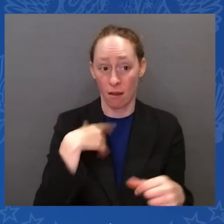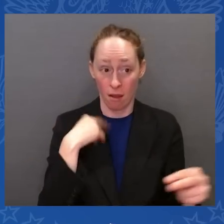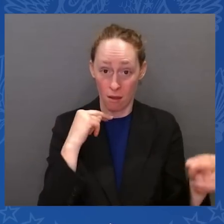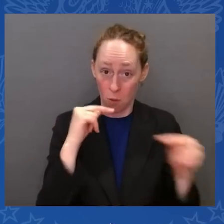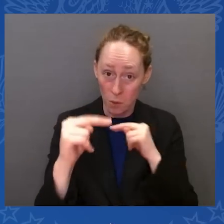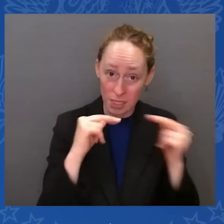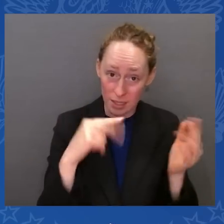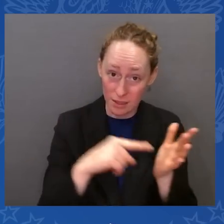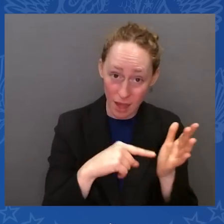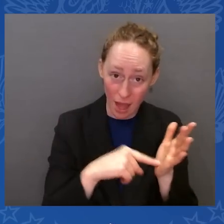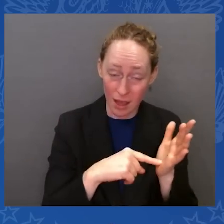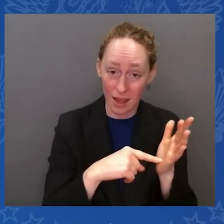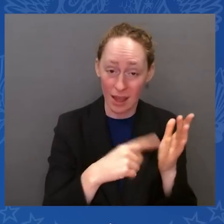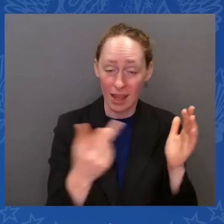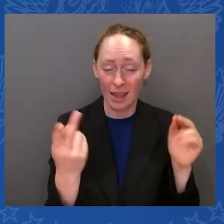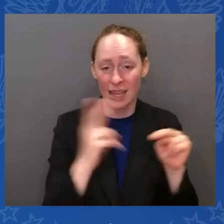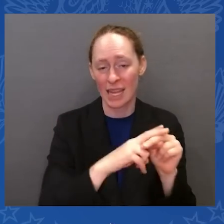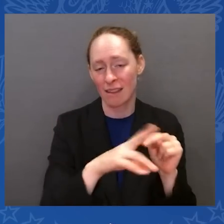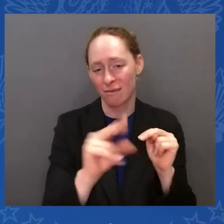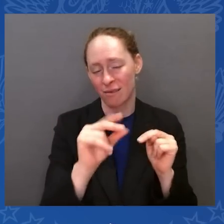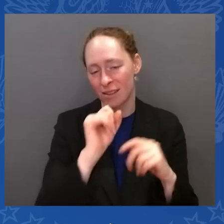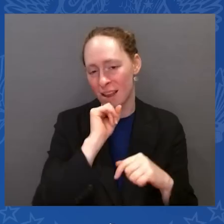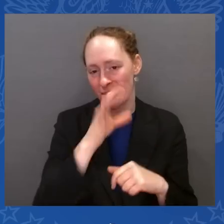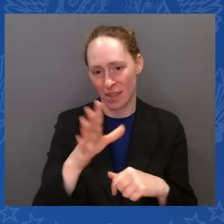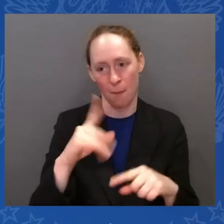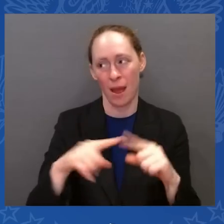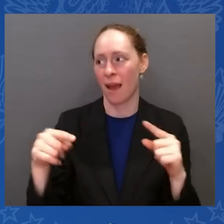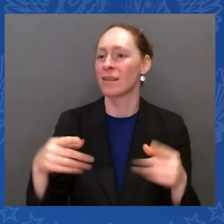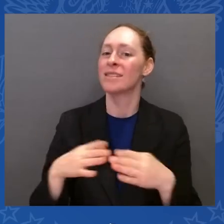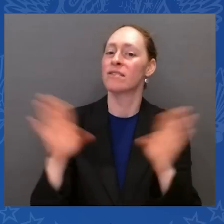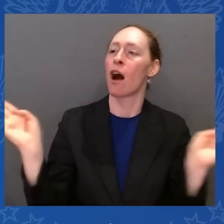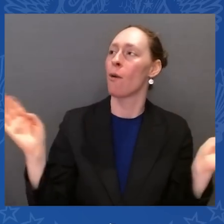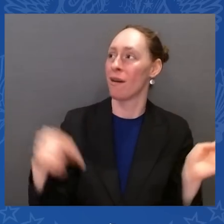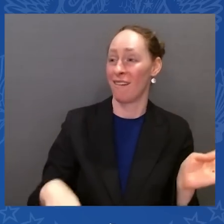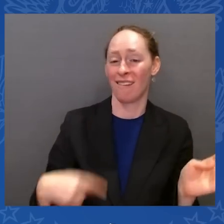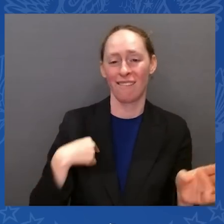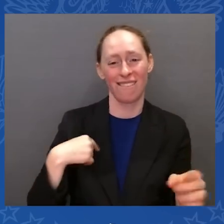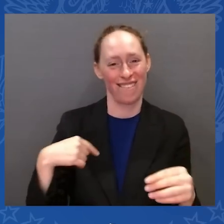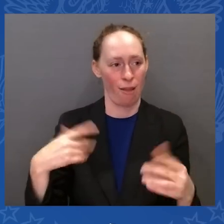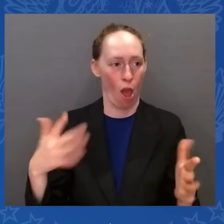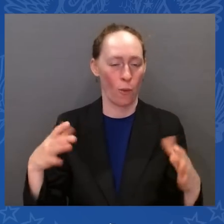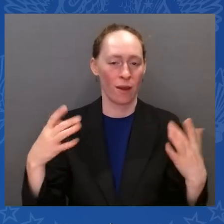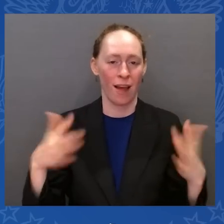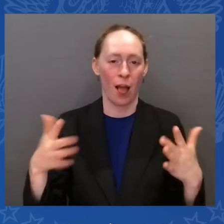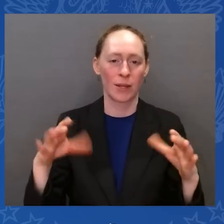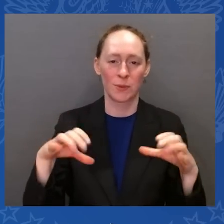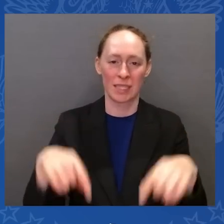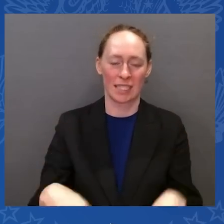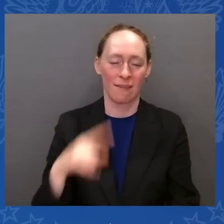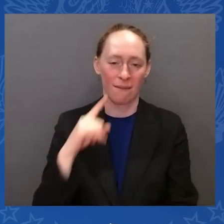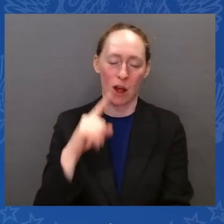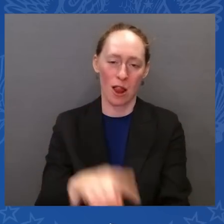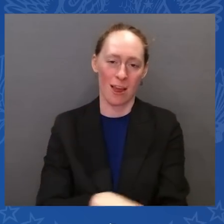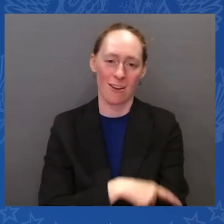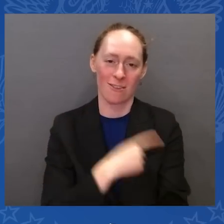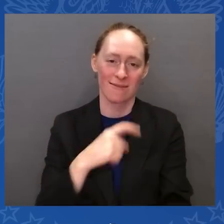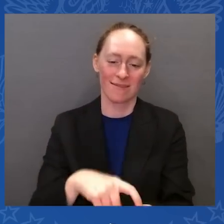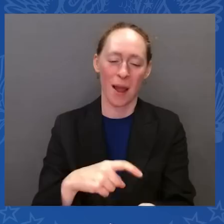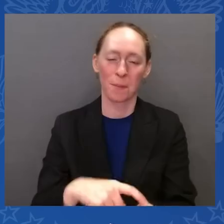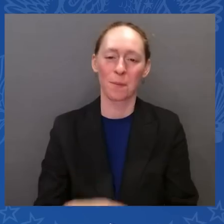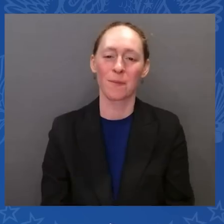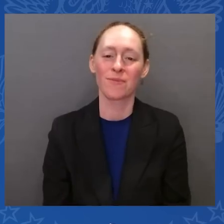I've been doing this a long time. I don't mean budget negotiations for the debt ceiling, but